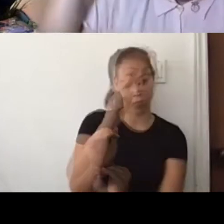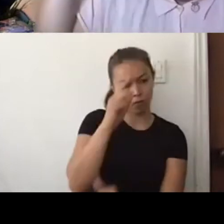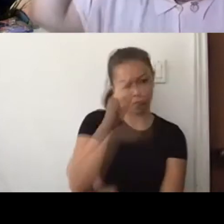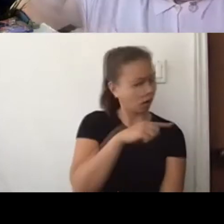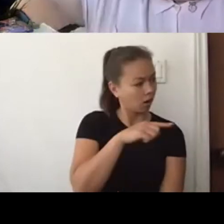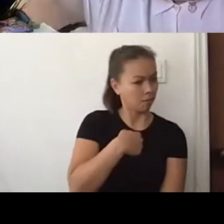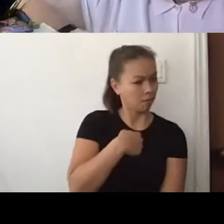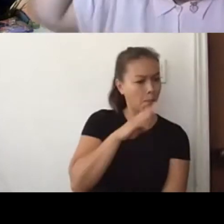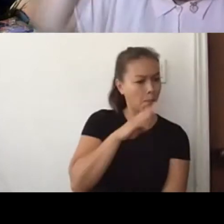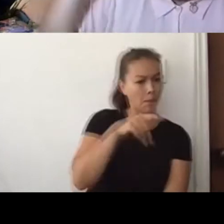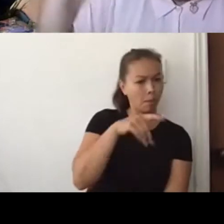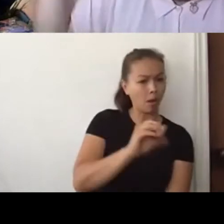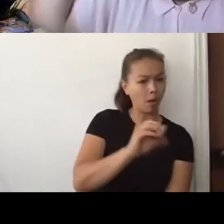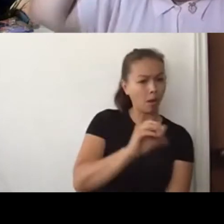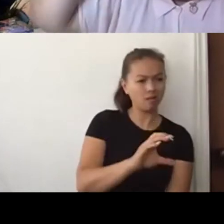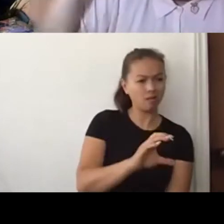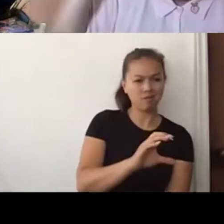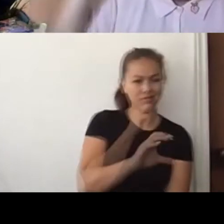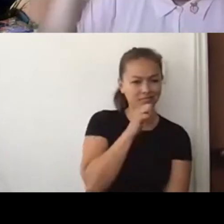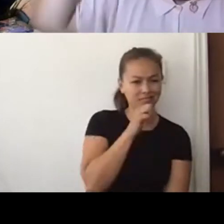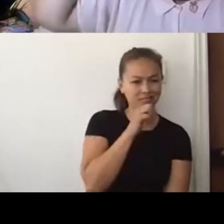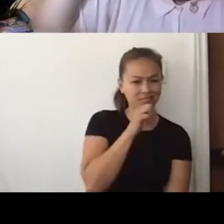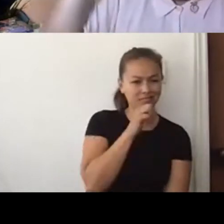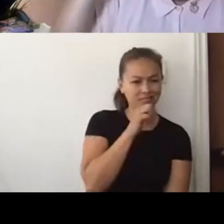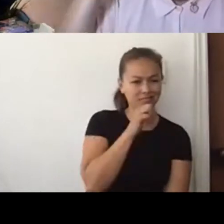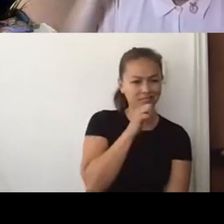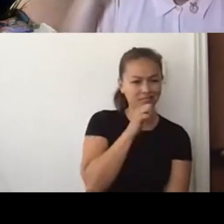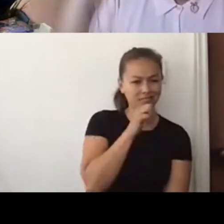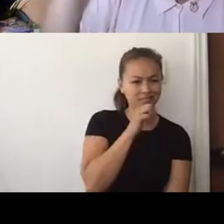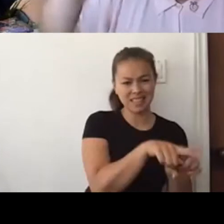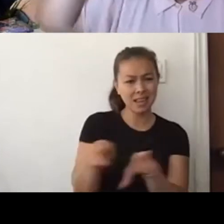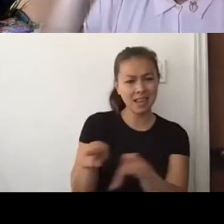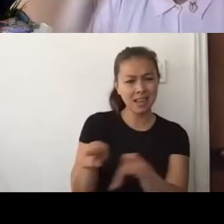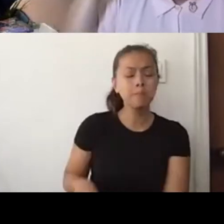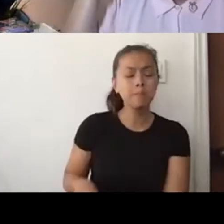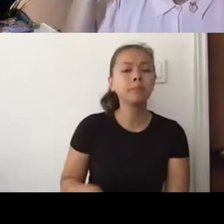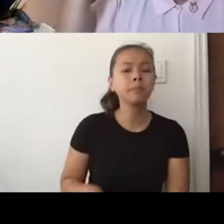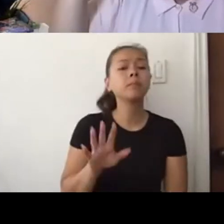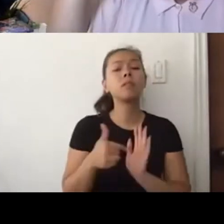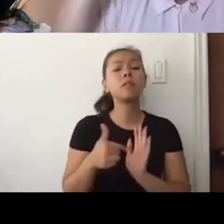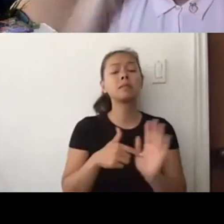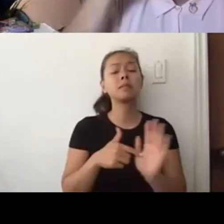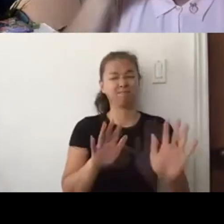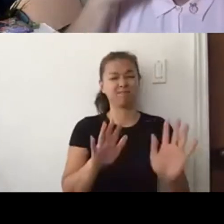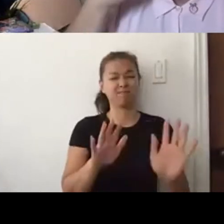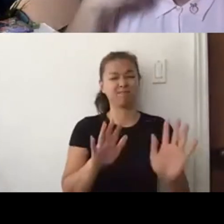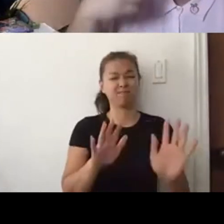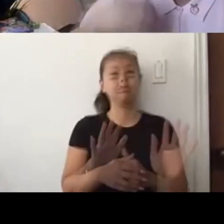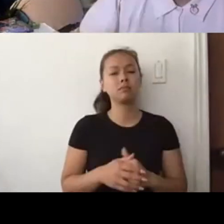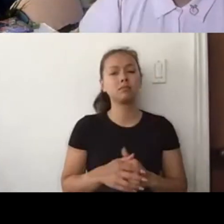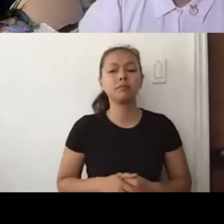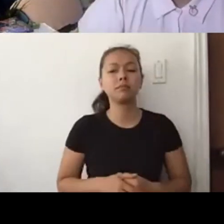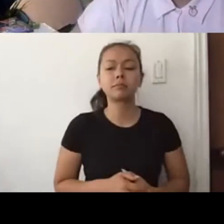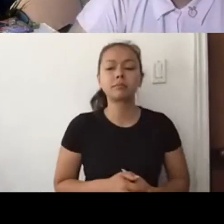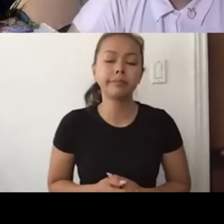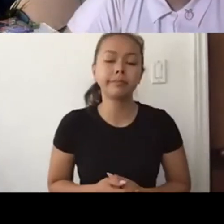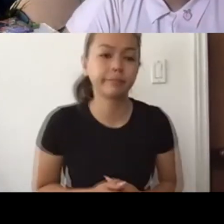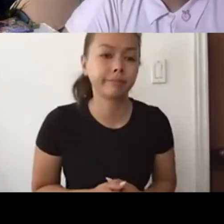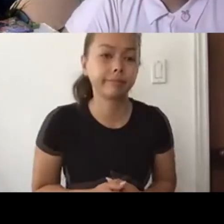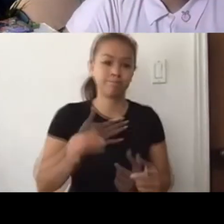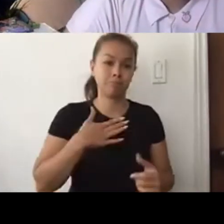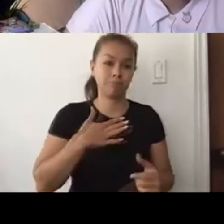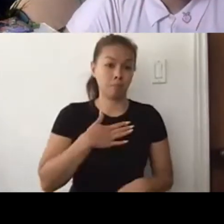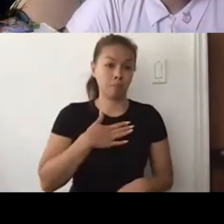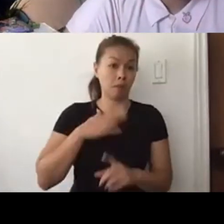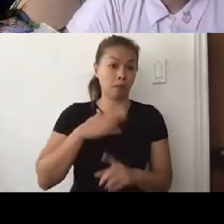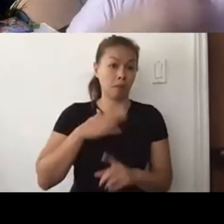culture, if a person wanted to do something that was typically not something that a woman would do in